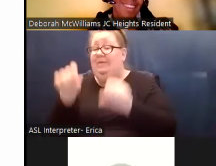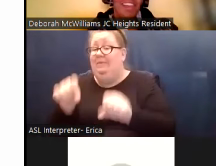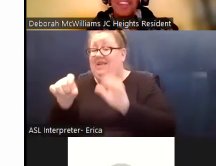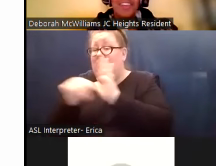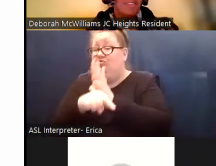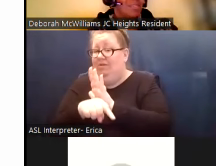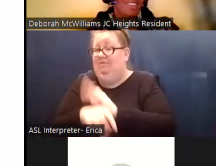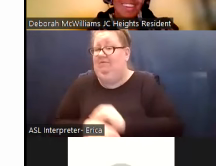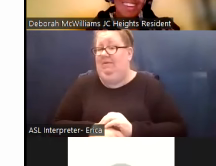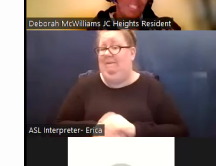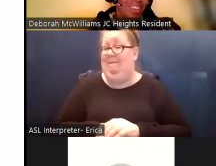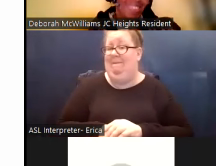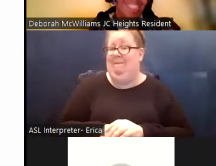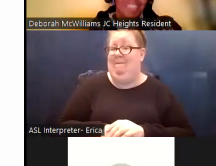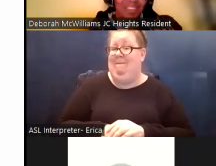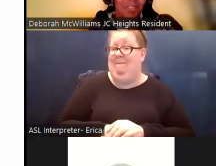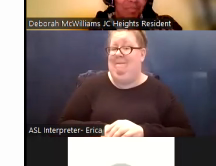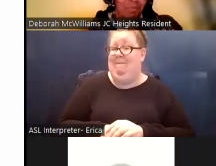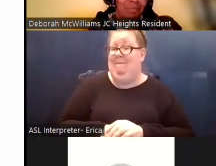downsides.